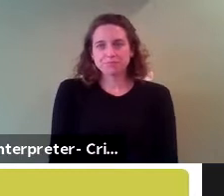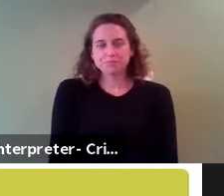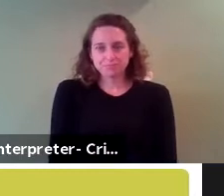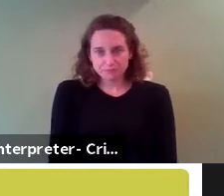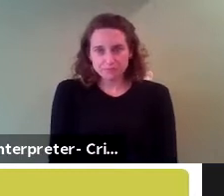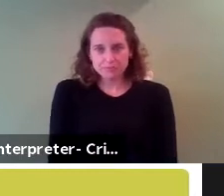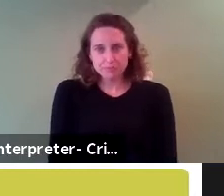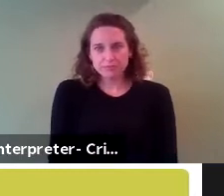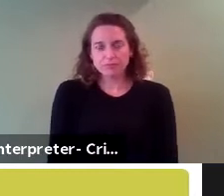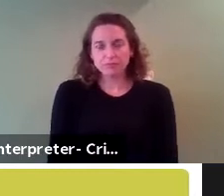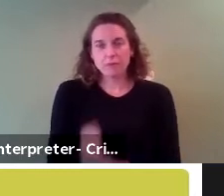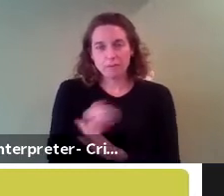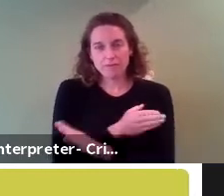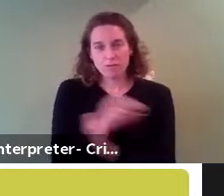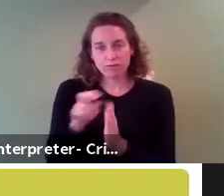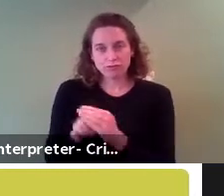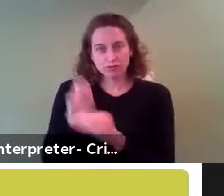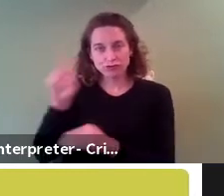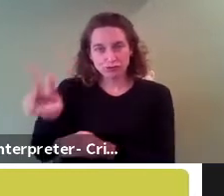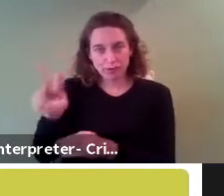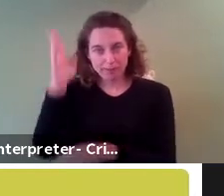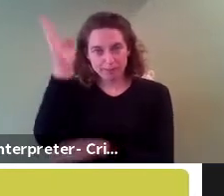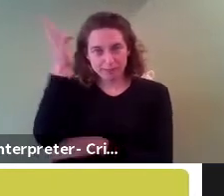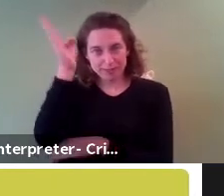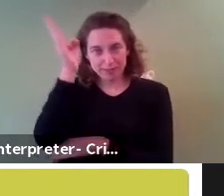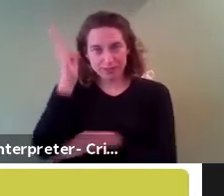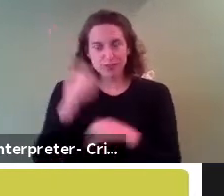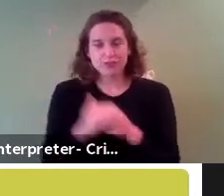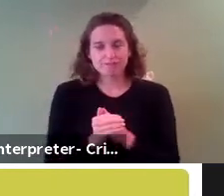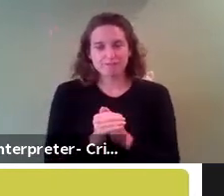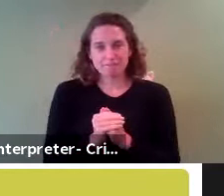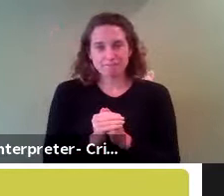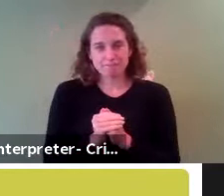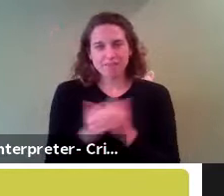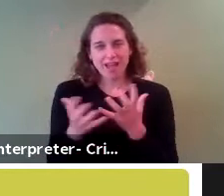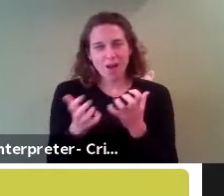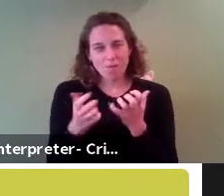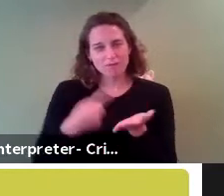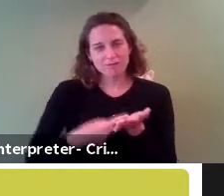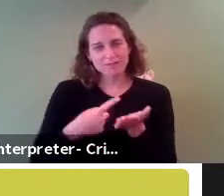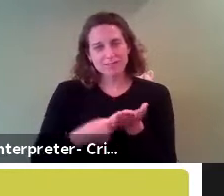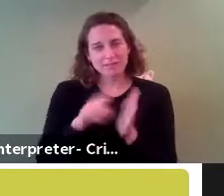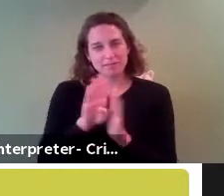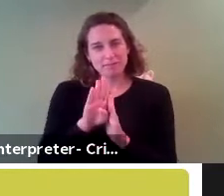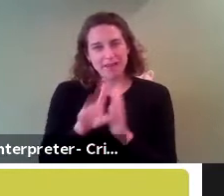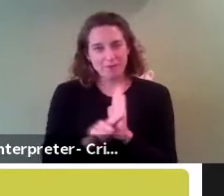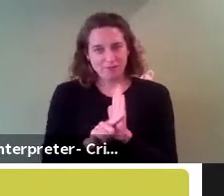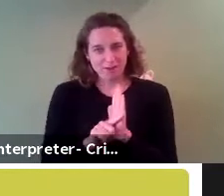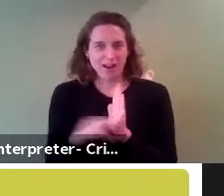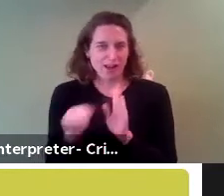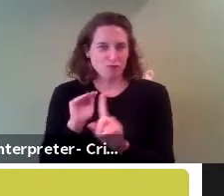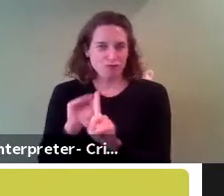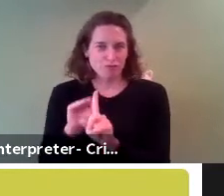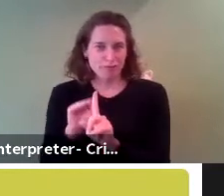get into the meat of our conversation, Dr. Rich, I wanted to give everybody a little bit of a background and just a reminder of a couple of